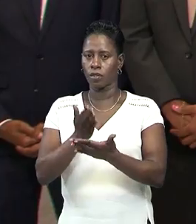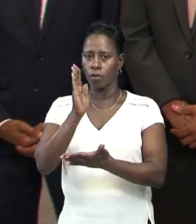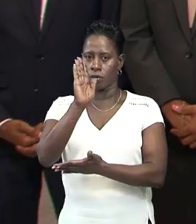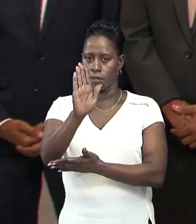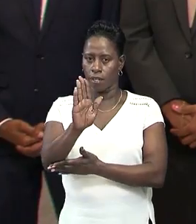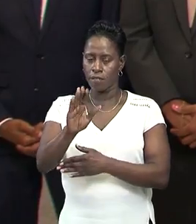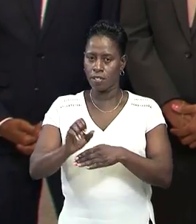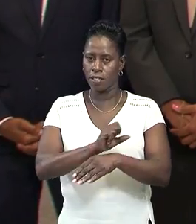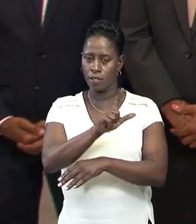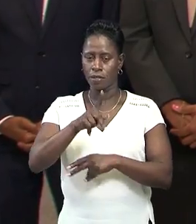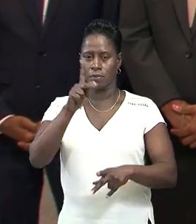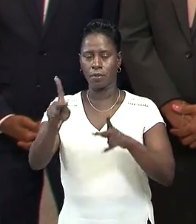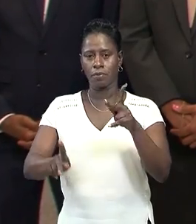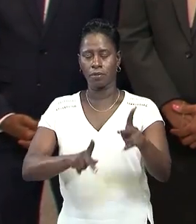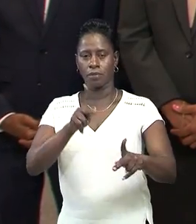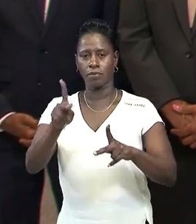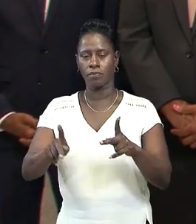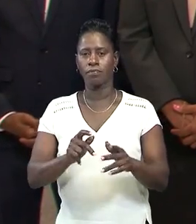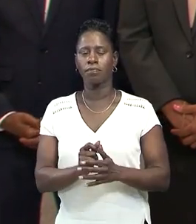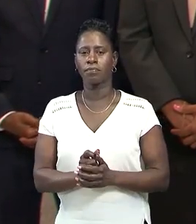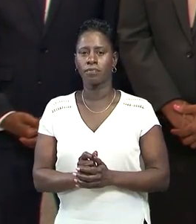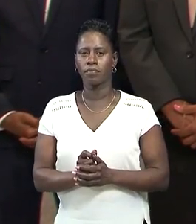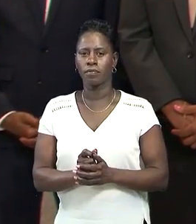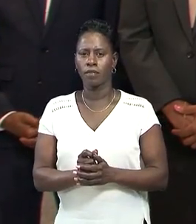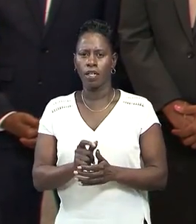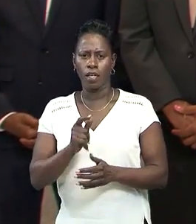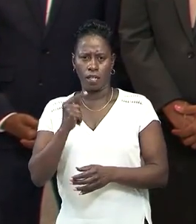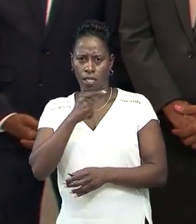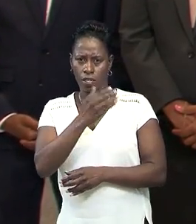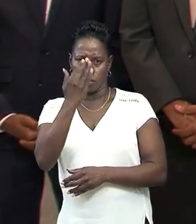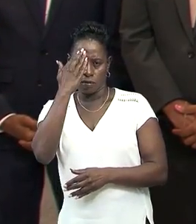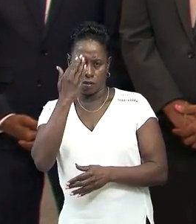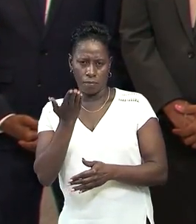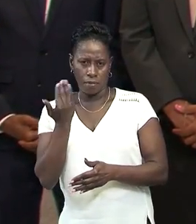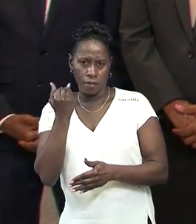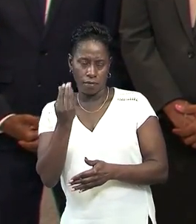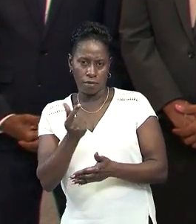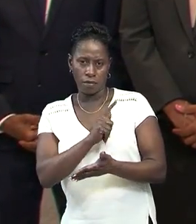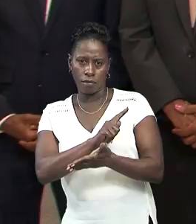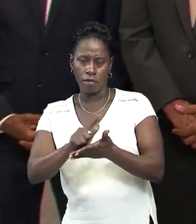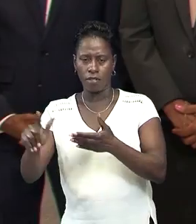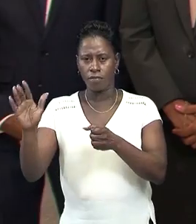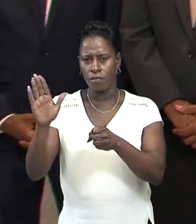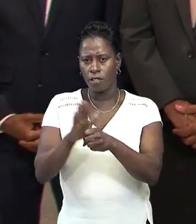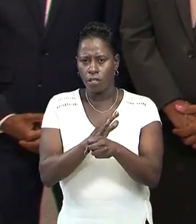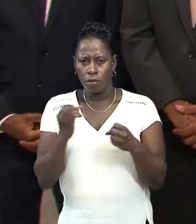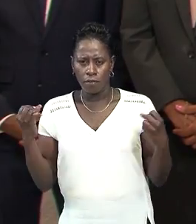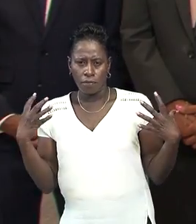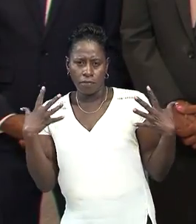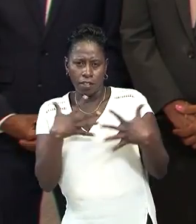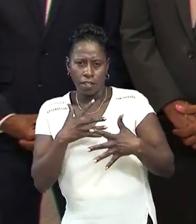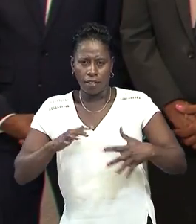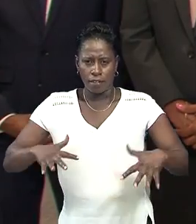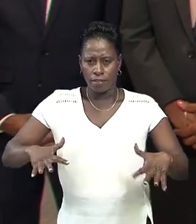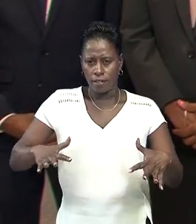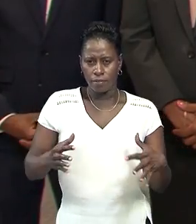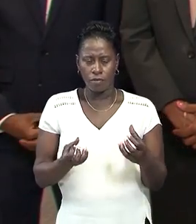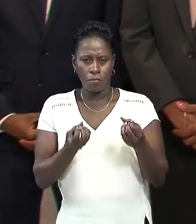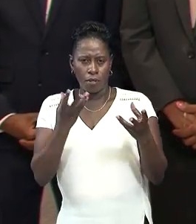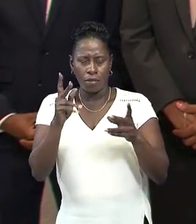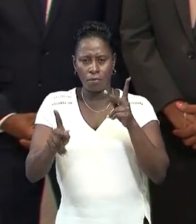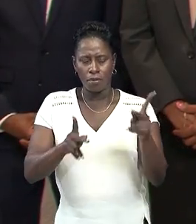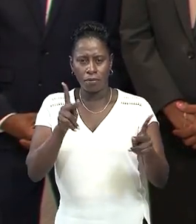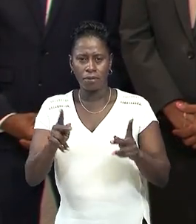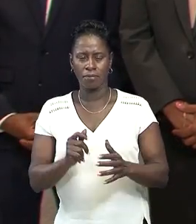Good evening, fellow St. Lucians. I know the past few weeks have been filled with fear and anxiety for many of